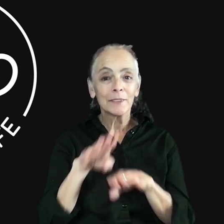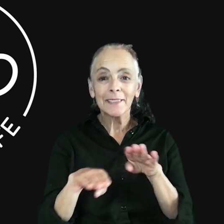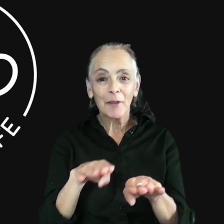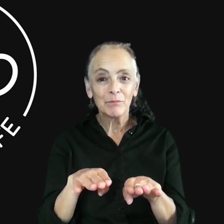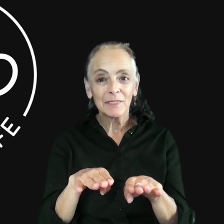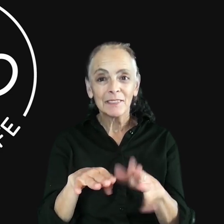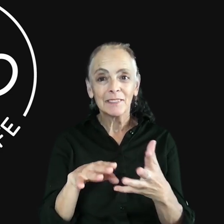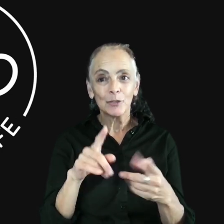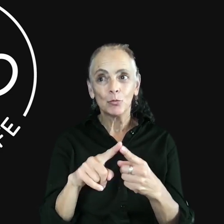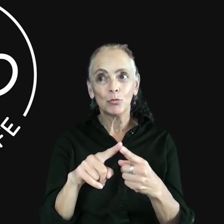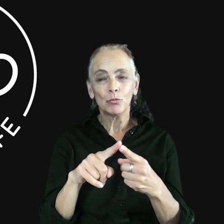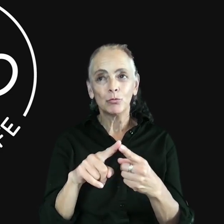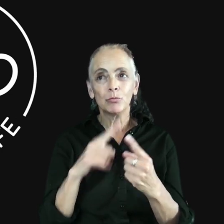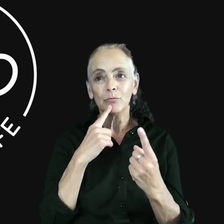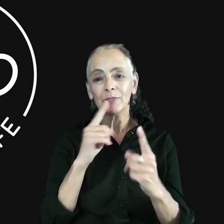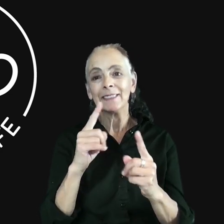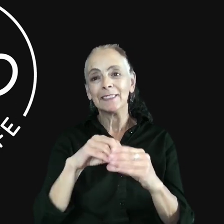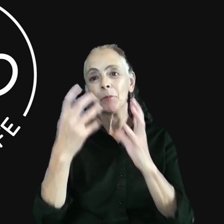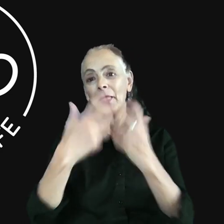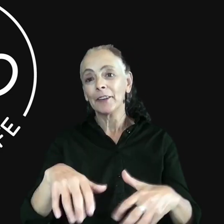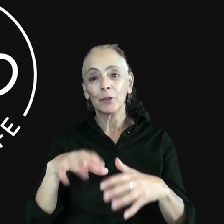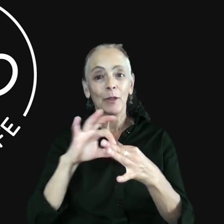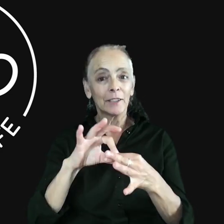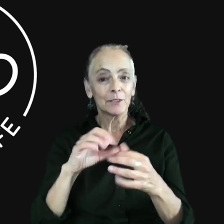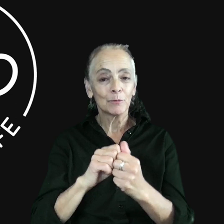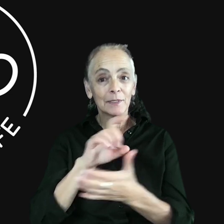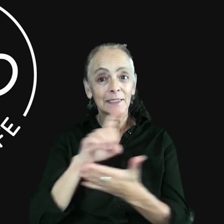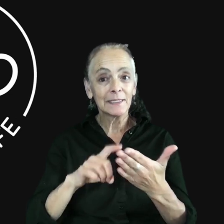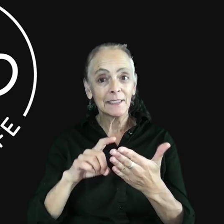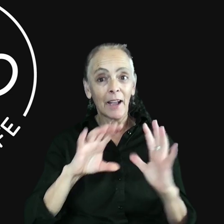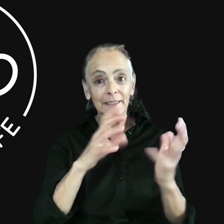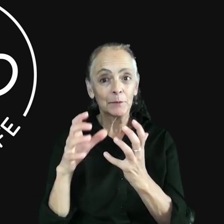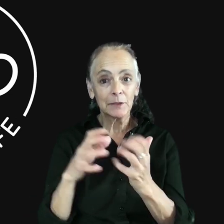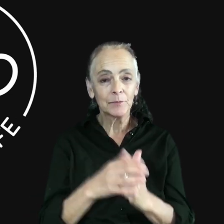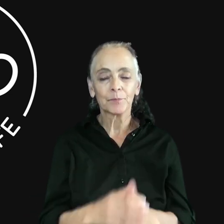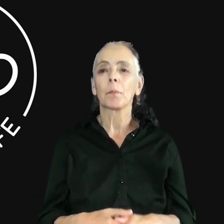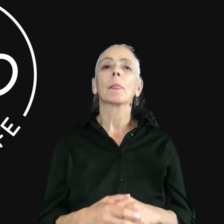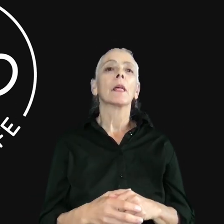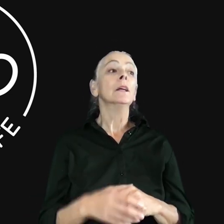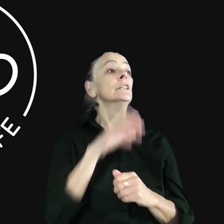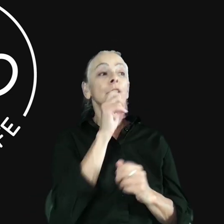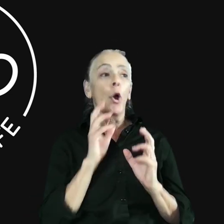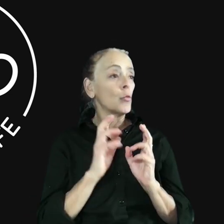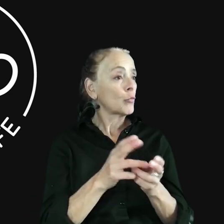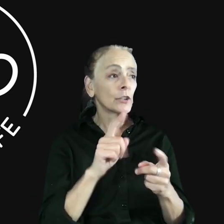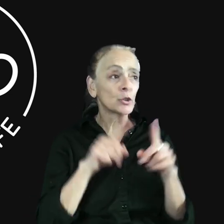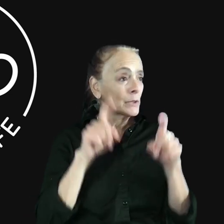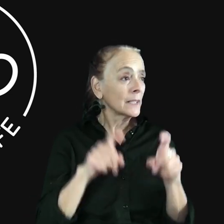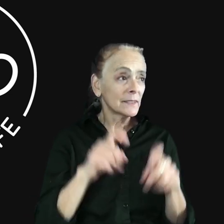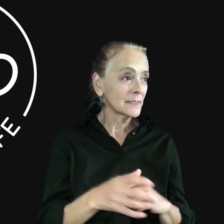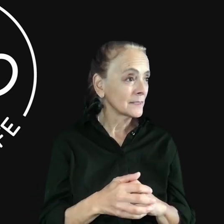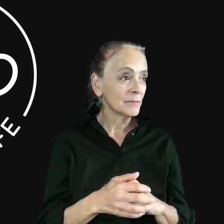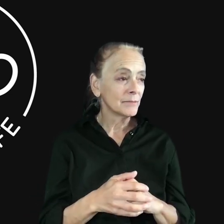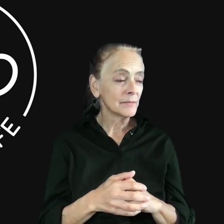a blended relationship with our design teams don't rush into the testing room try to understand your context